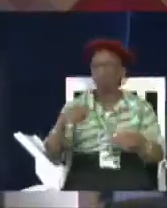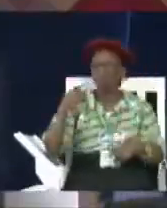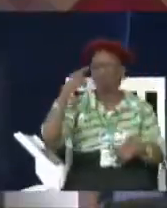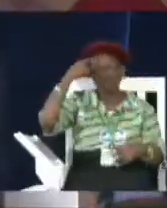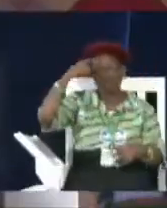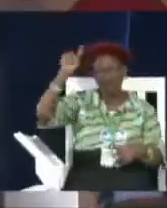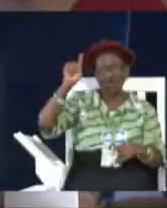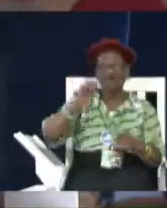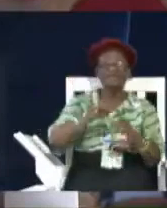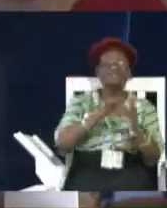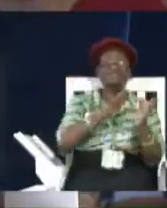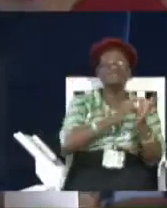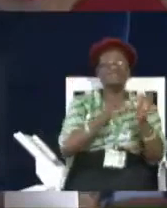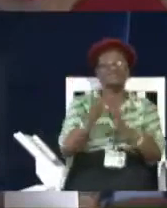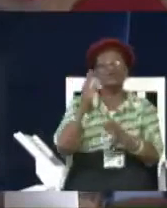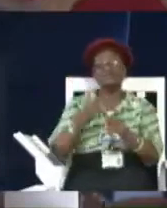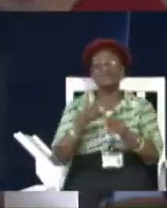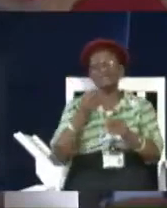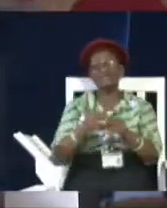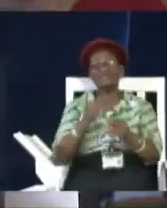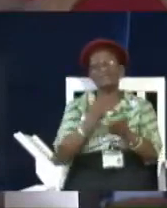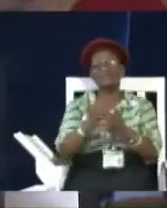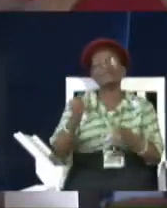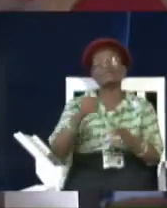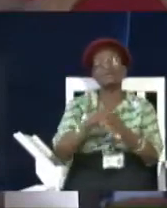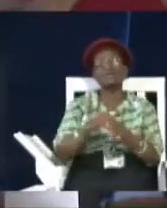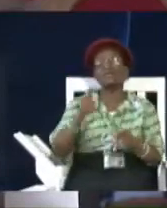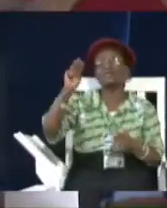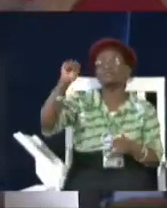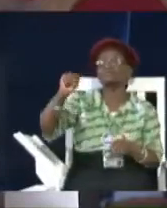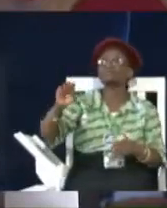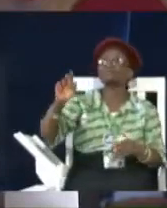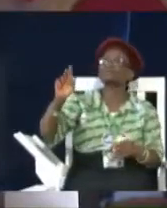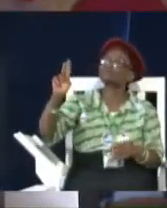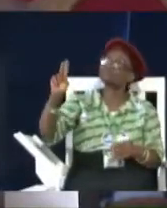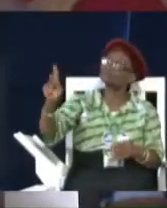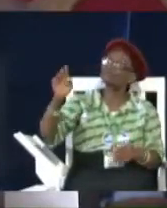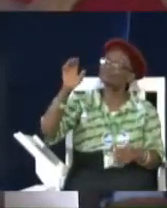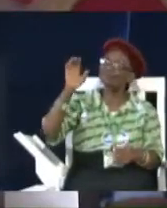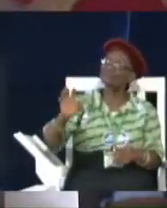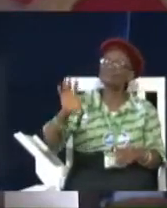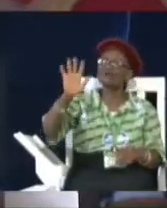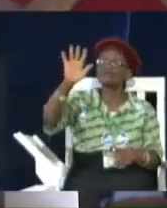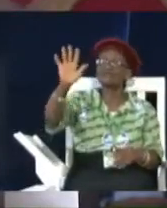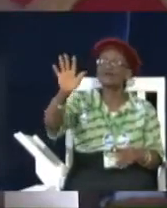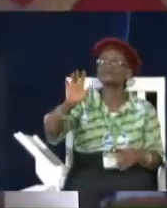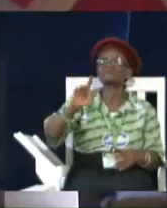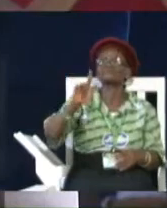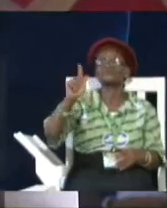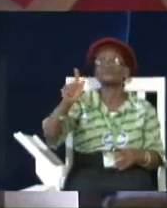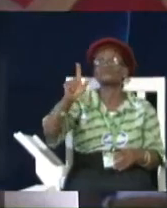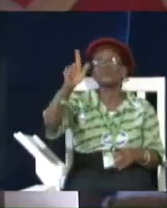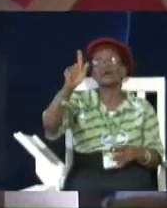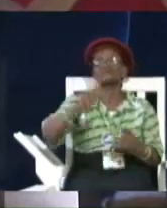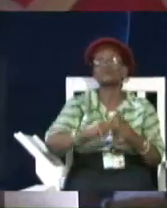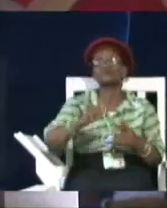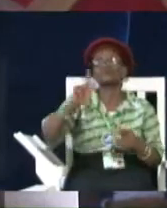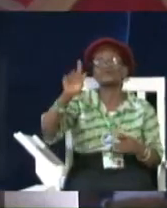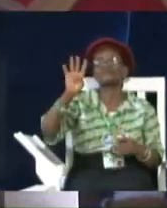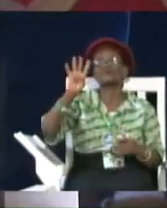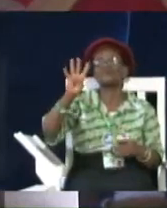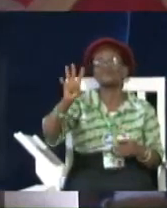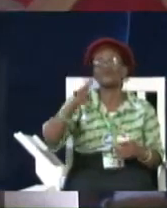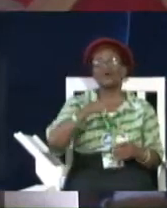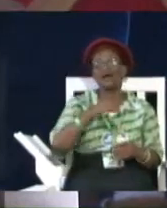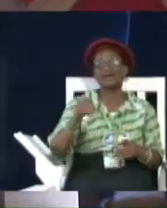In Mark chapter 5, from verse 21 to 24, Mark 5, 21 to 24, and